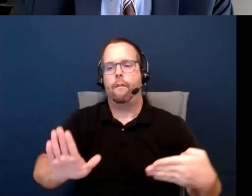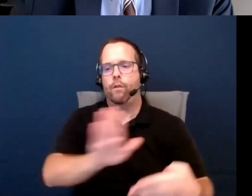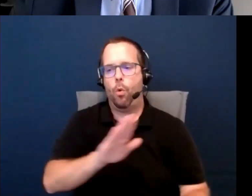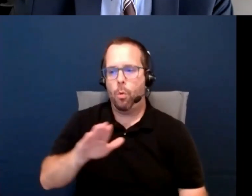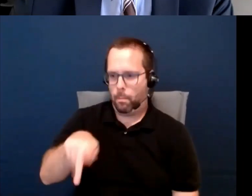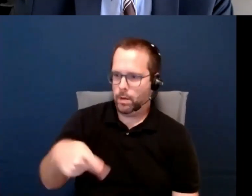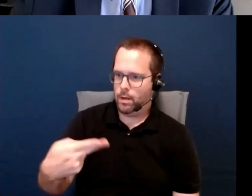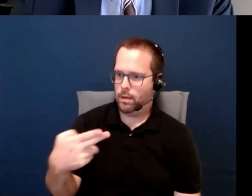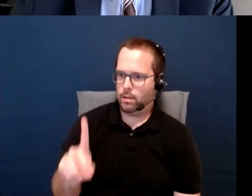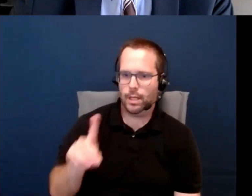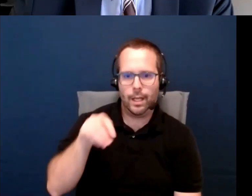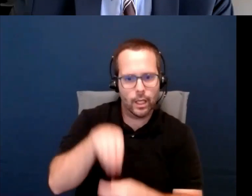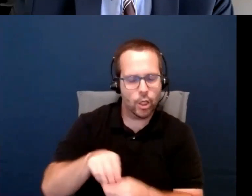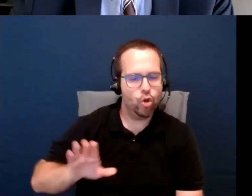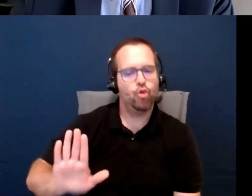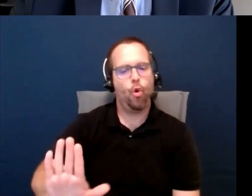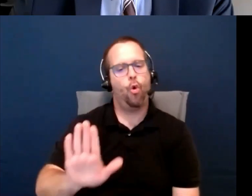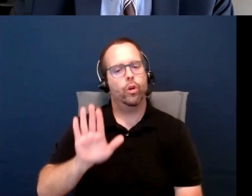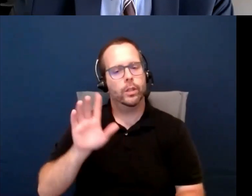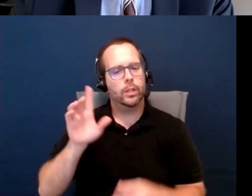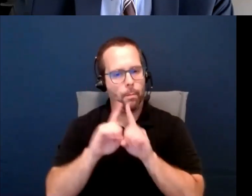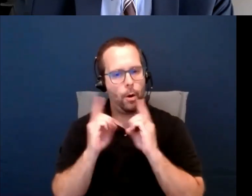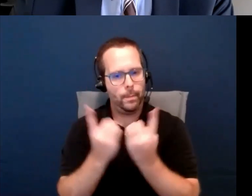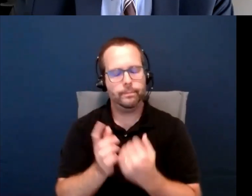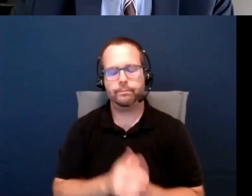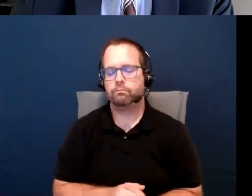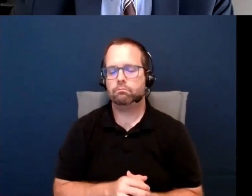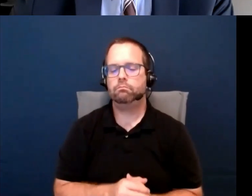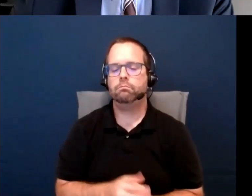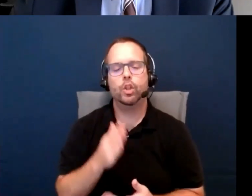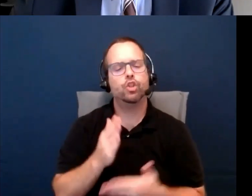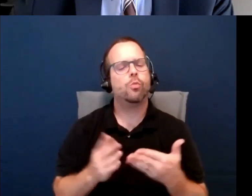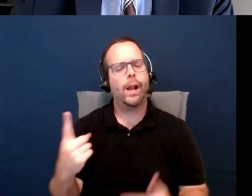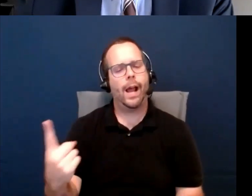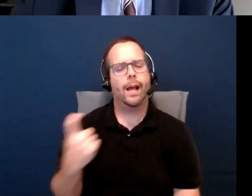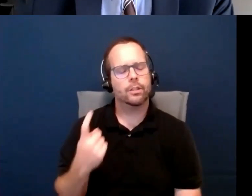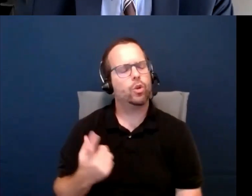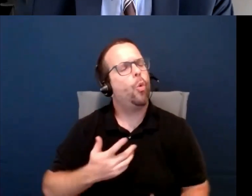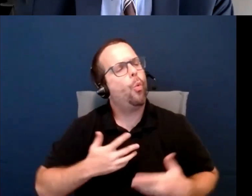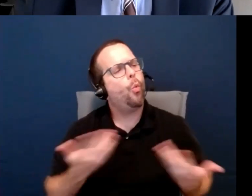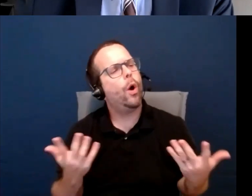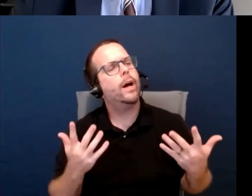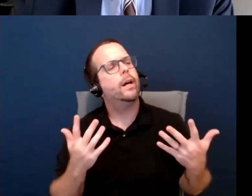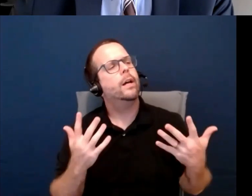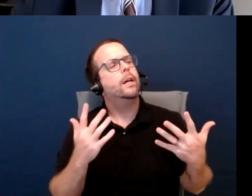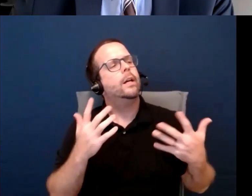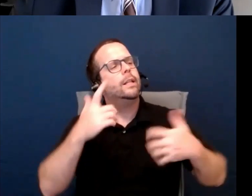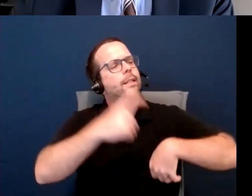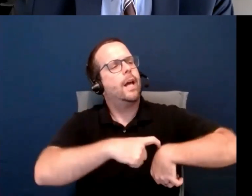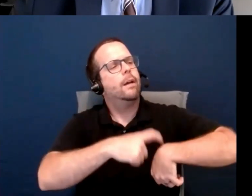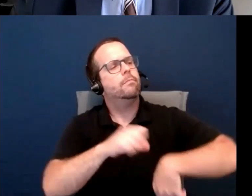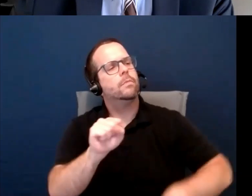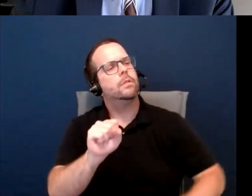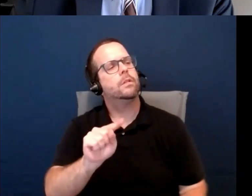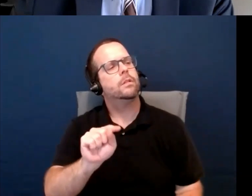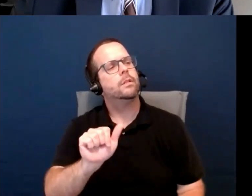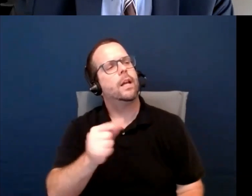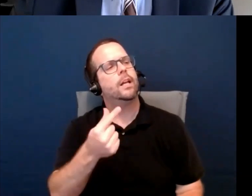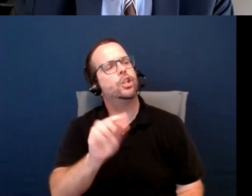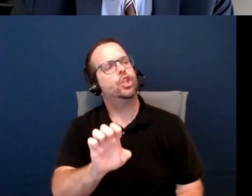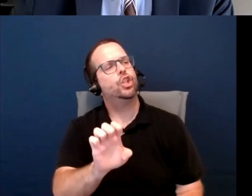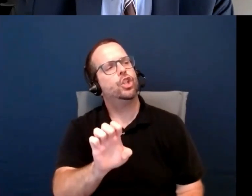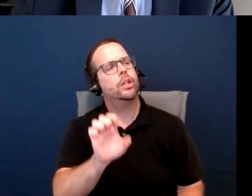your department. Someone also asked, at what stage can you submit for support for doctoral